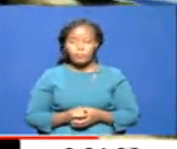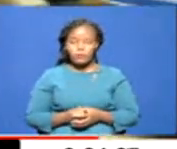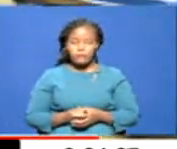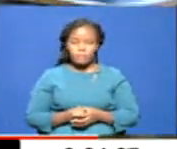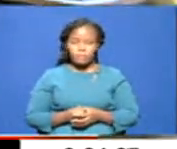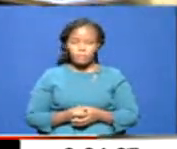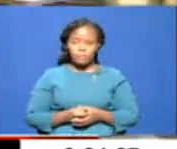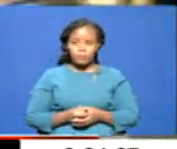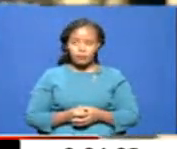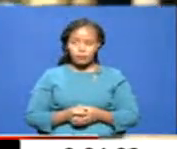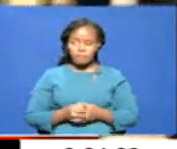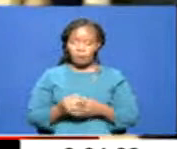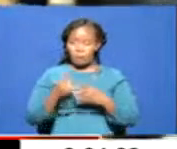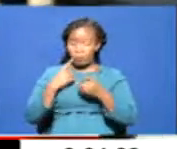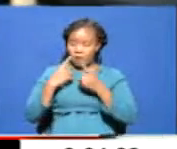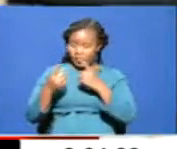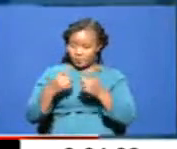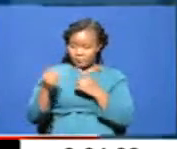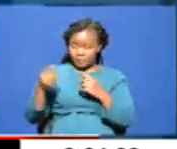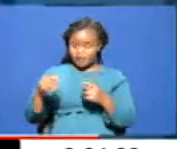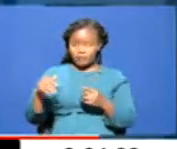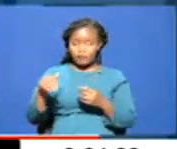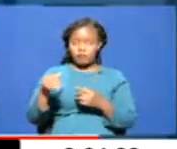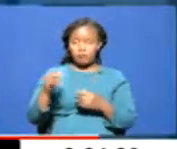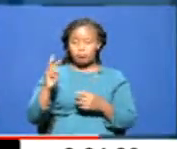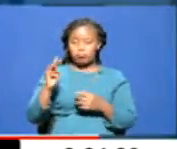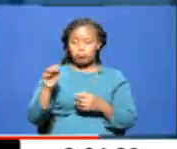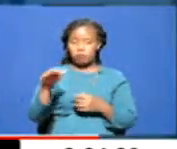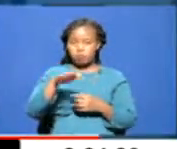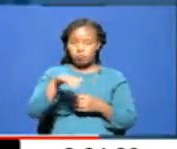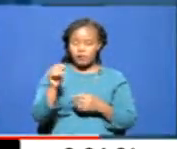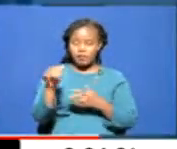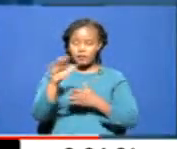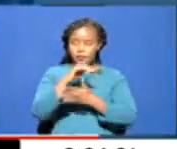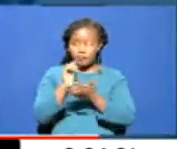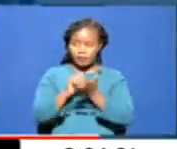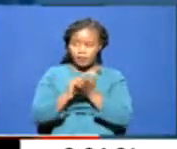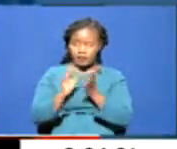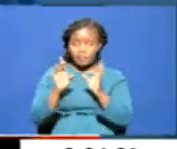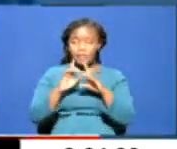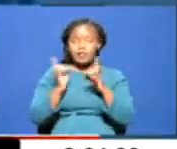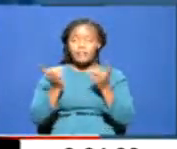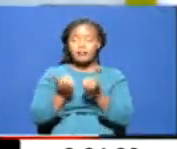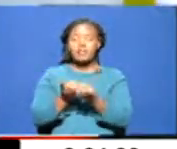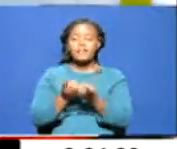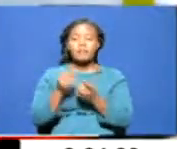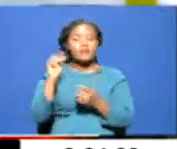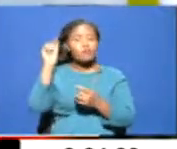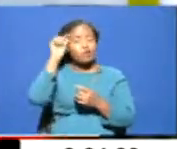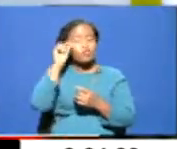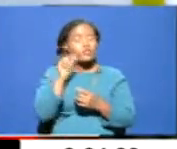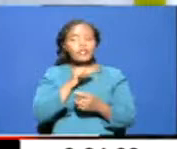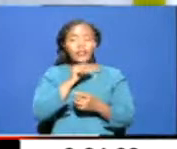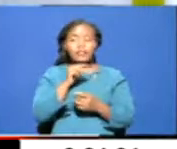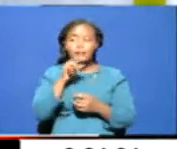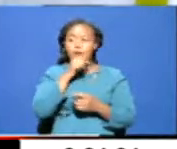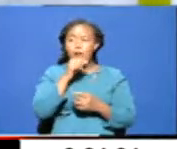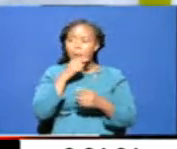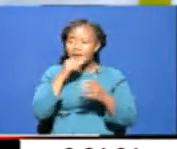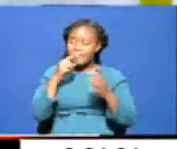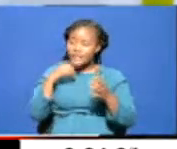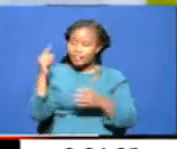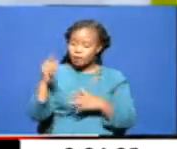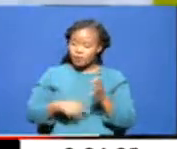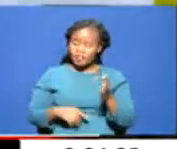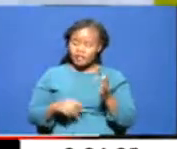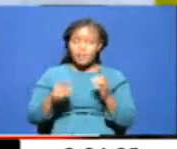Speaking at Mukuru kwa Ruben Center, the Director, State Department for Gender, Protas Onyango, said within the 16